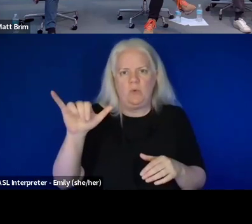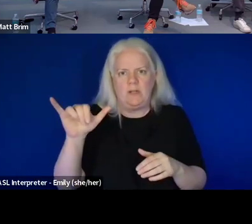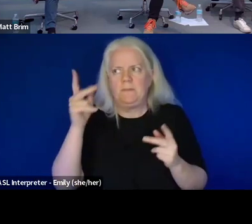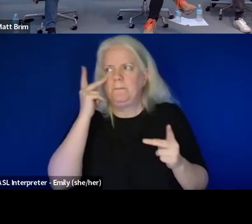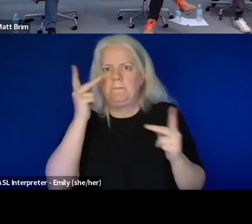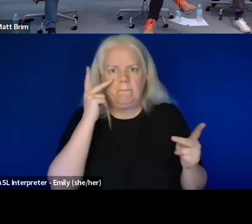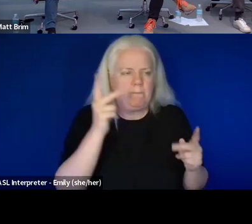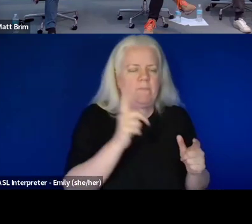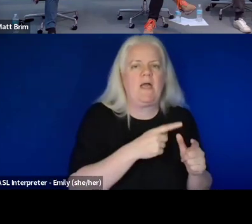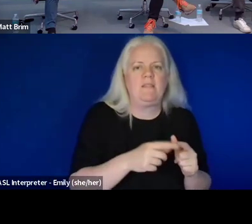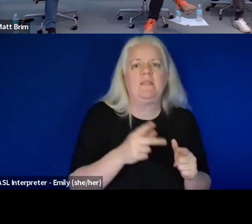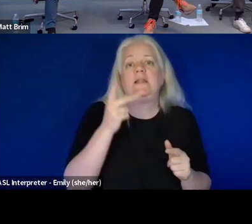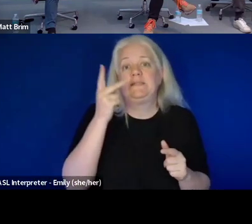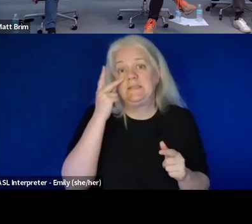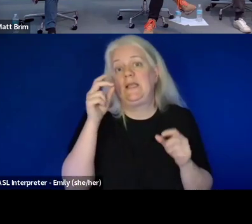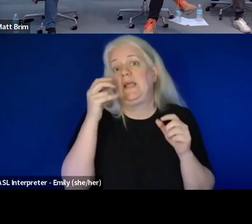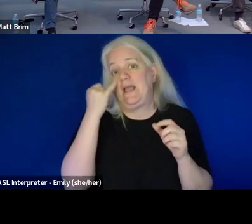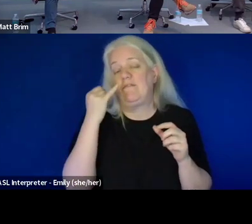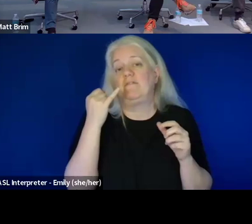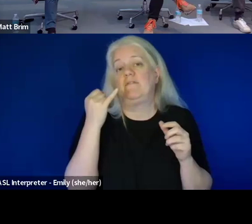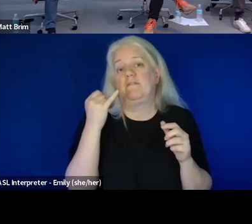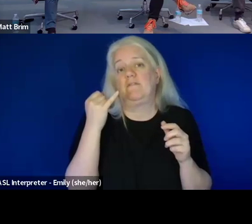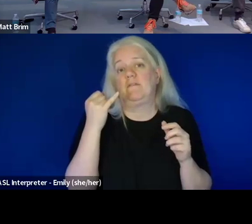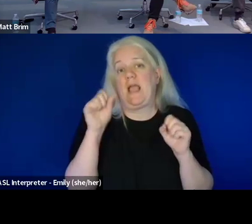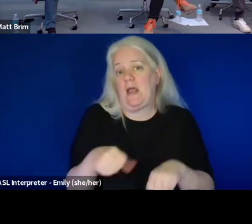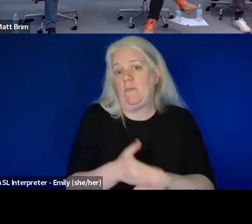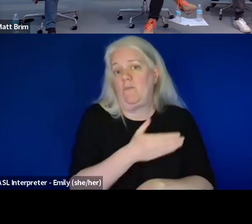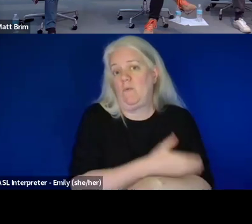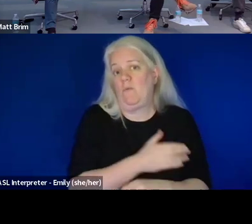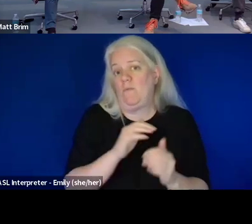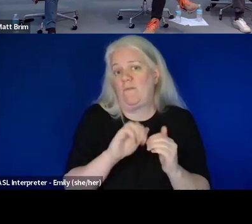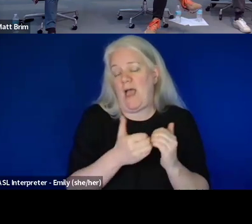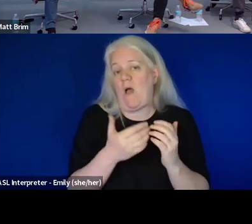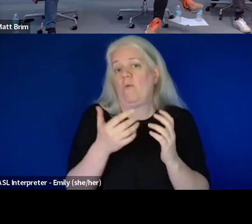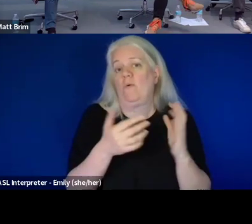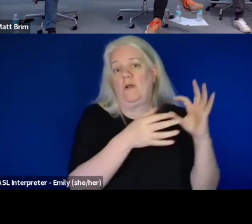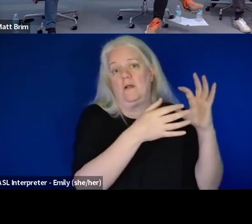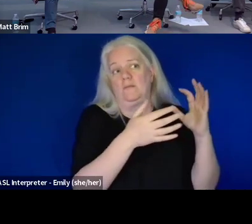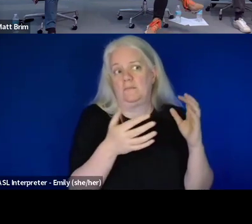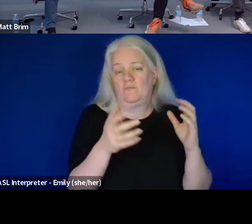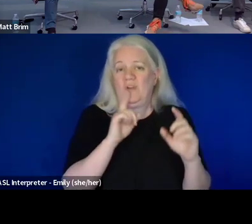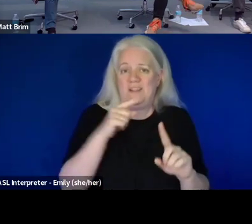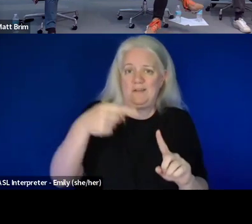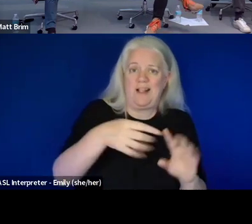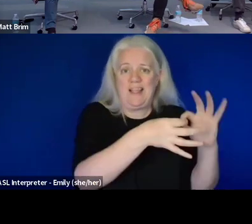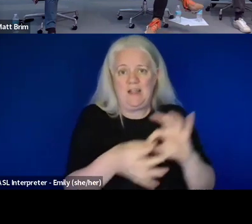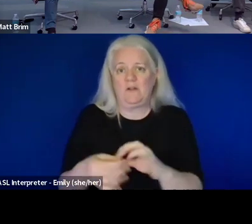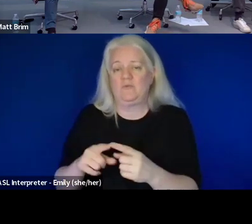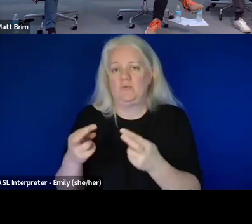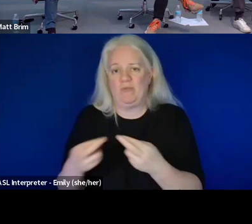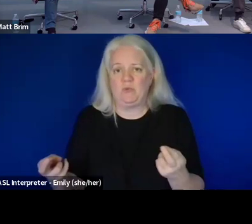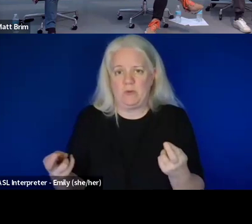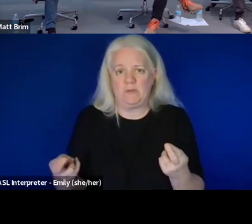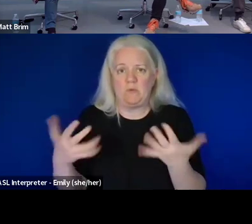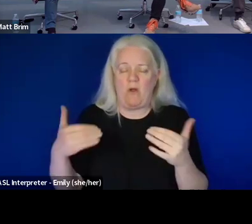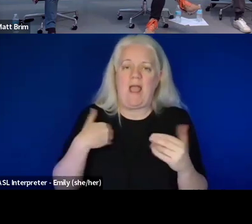do something similar to the consortium where there can be like a linkage to the resources that we already have with different